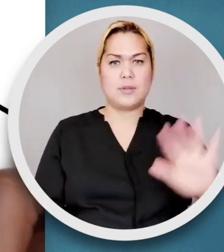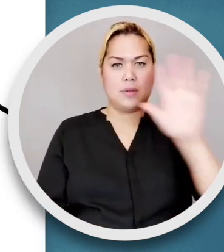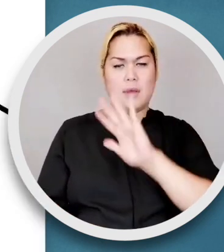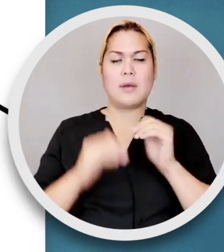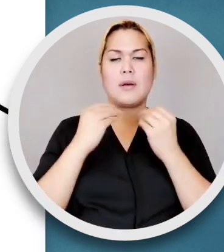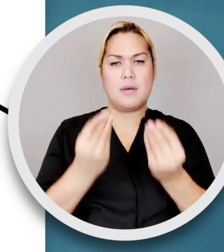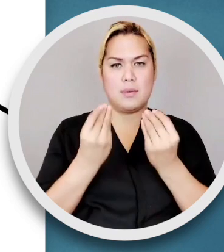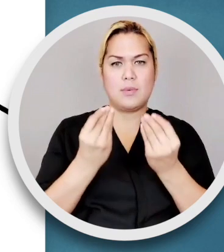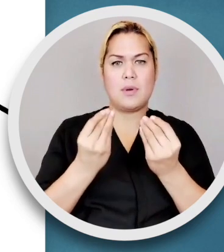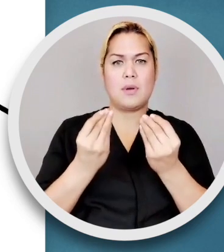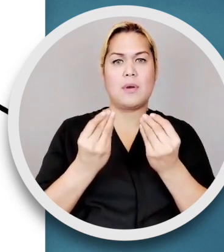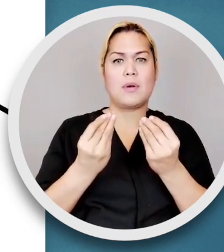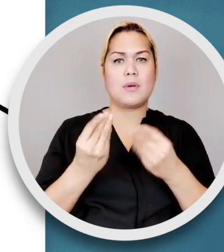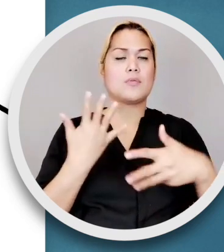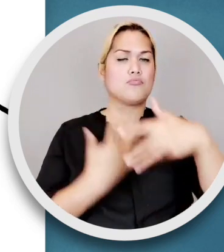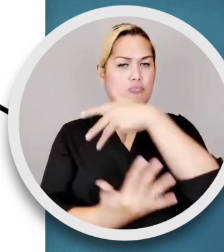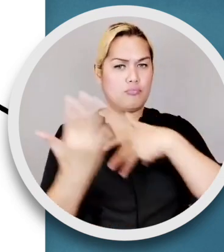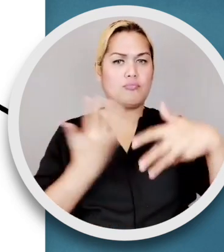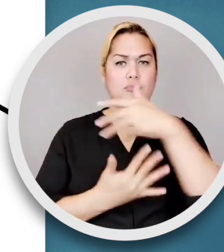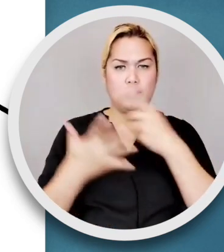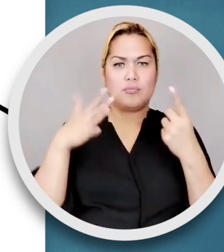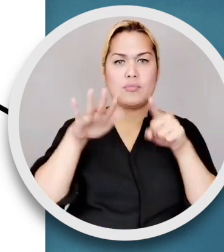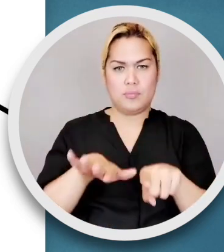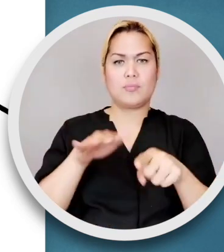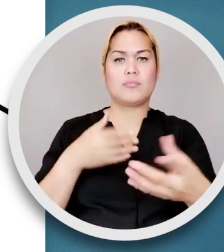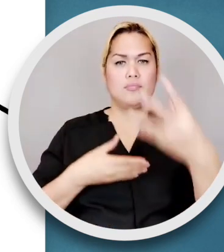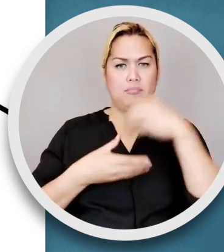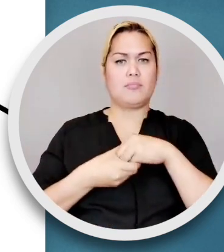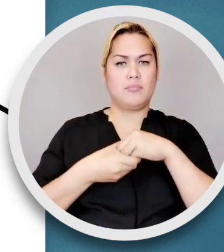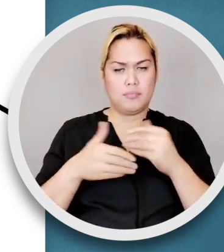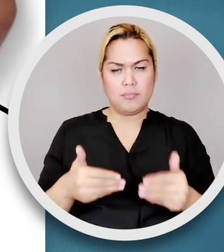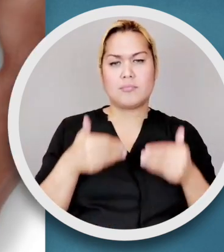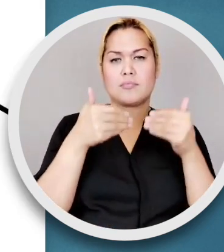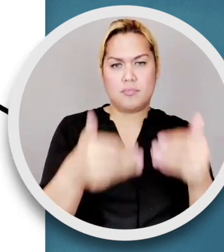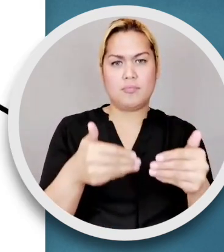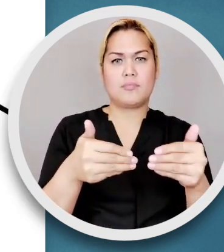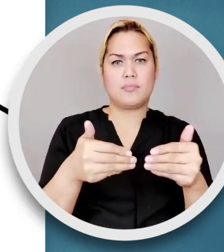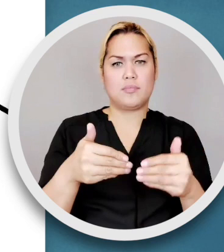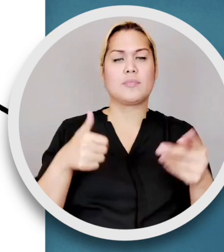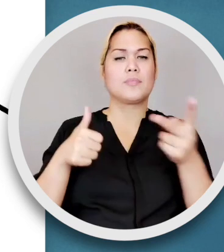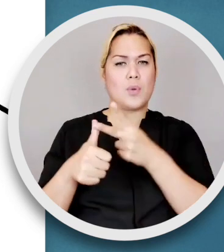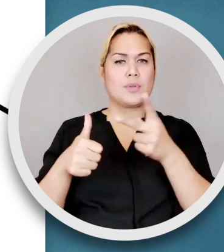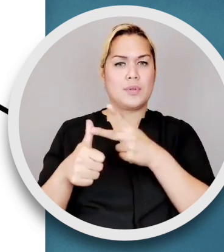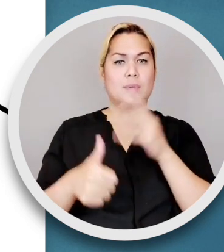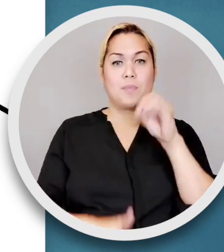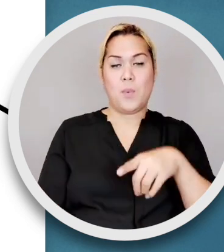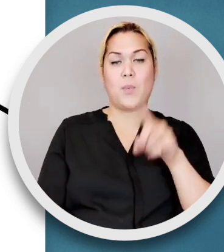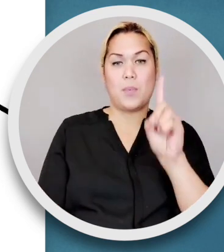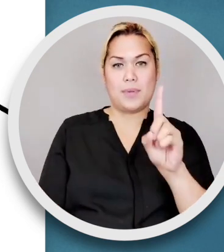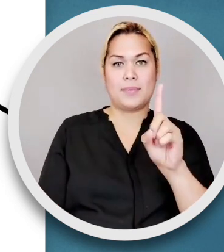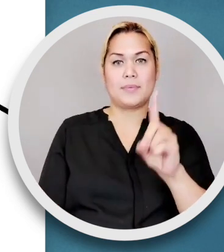Advancing social inclusion is in line with the first operational priority, or OP1 of ADB Strategy 2030.